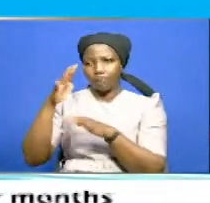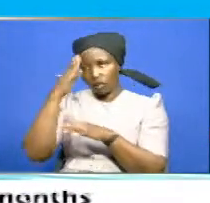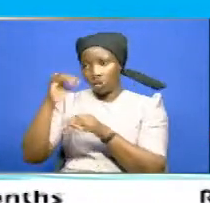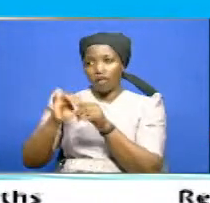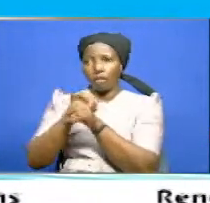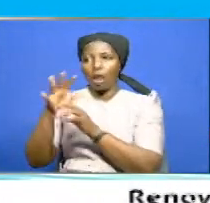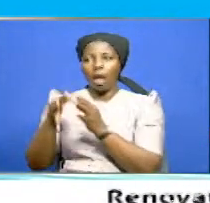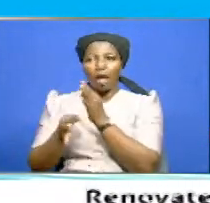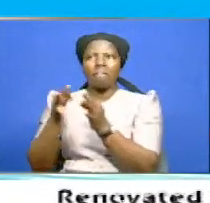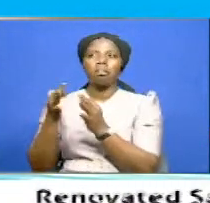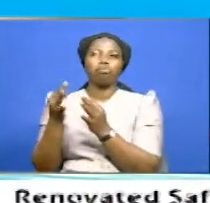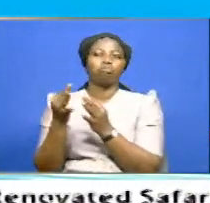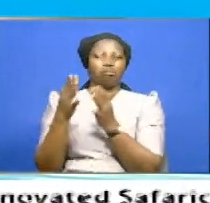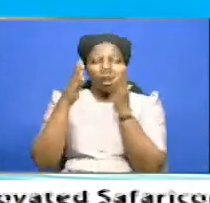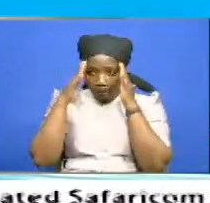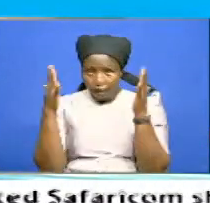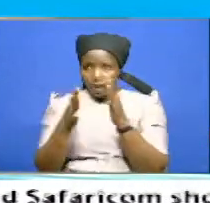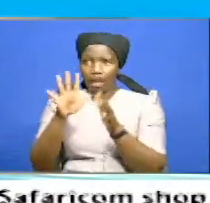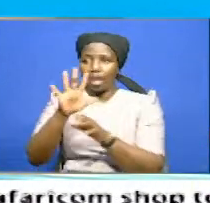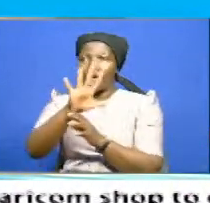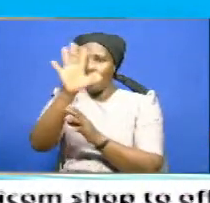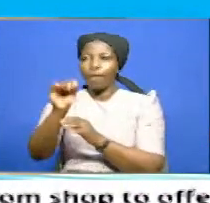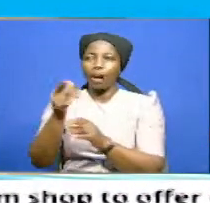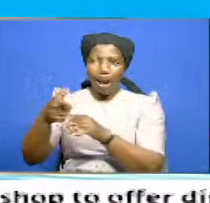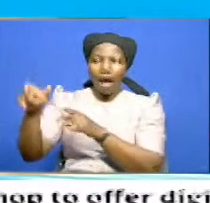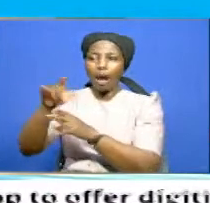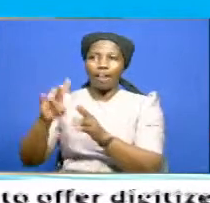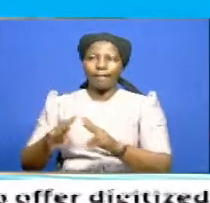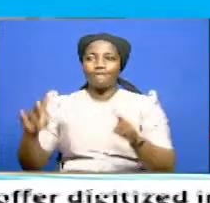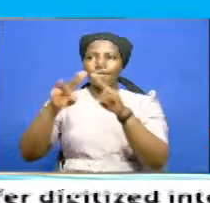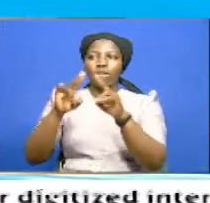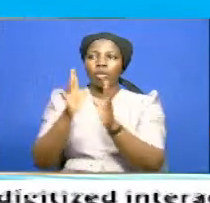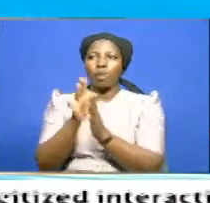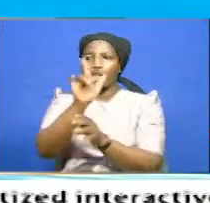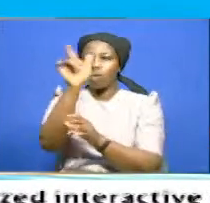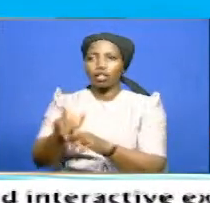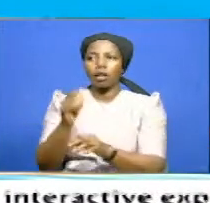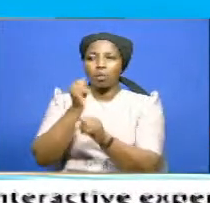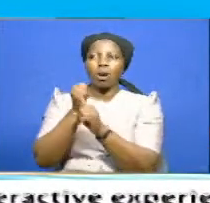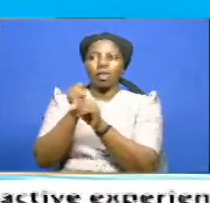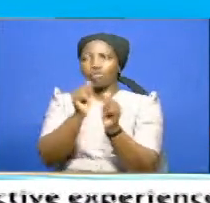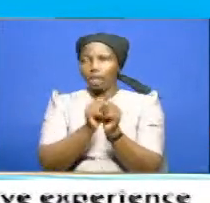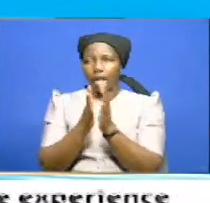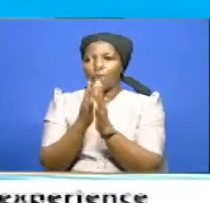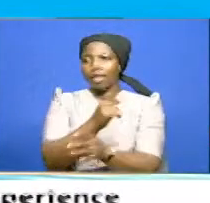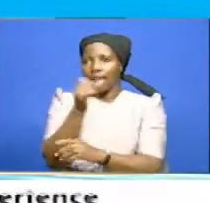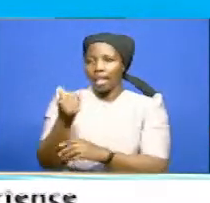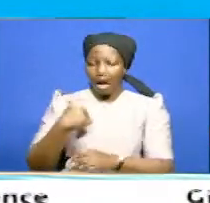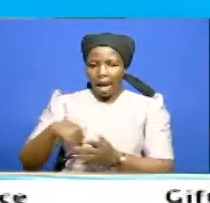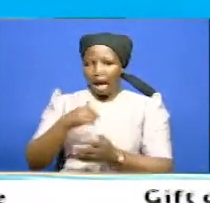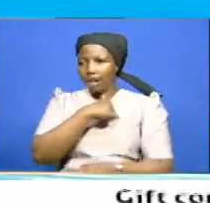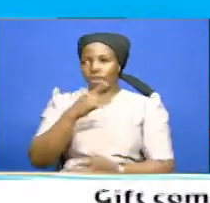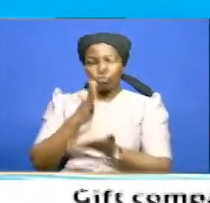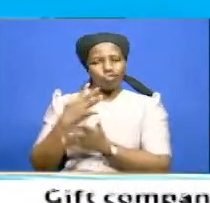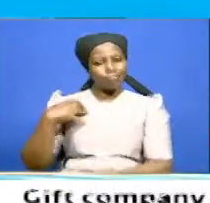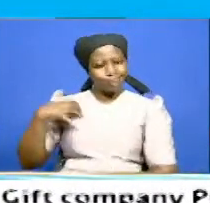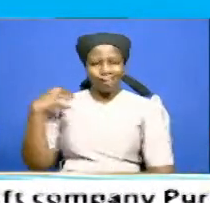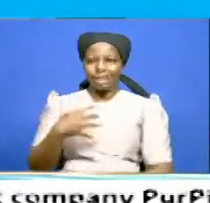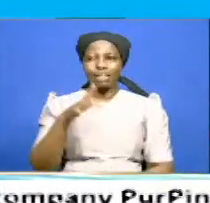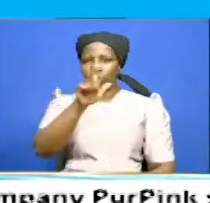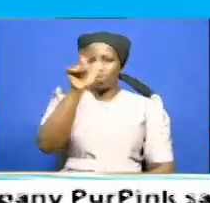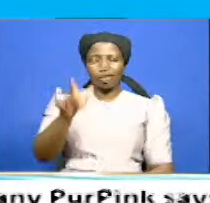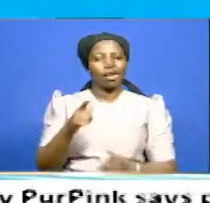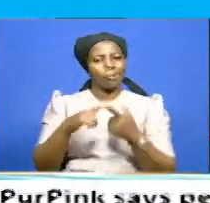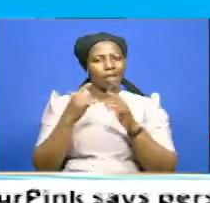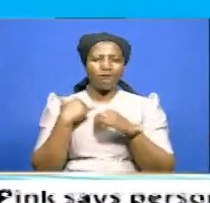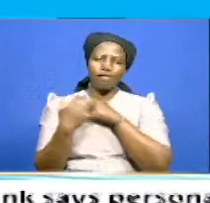on African adding value on the continent, trading more with each other, then we are a very, very rich continent with poor people. That has to change. It